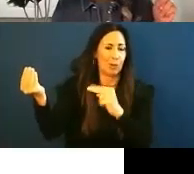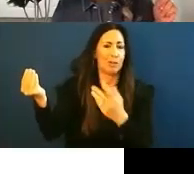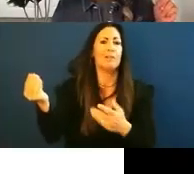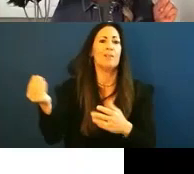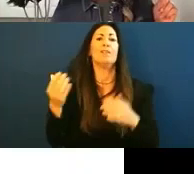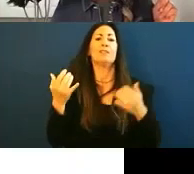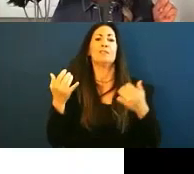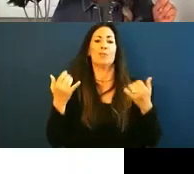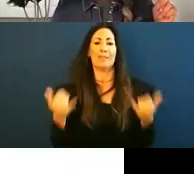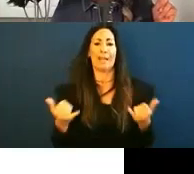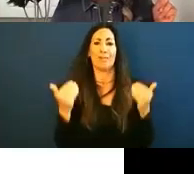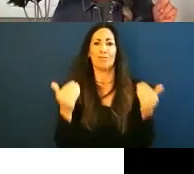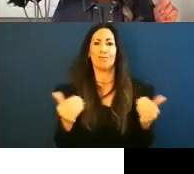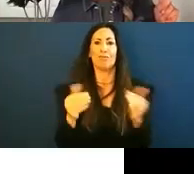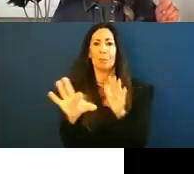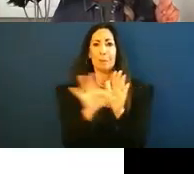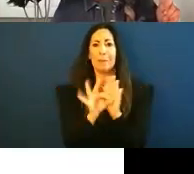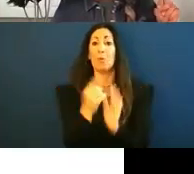1